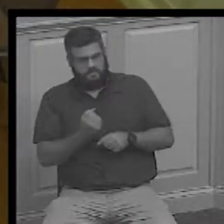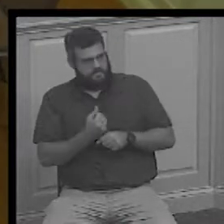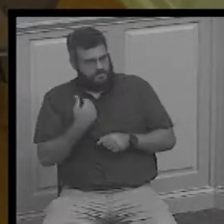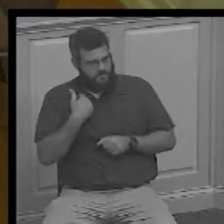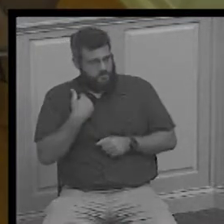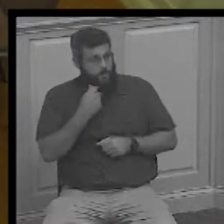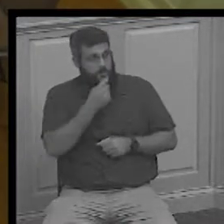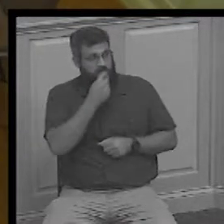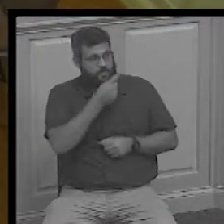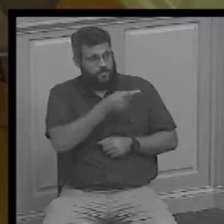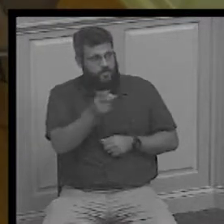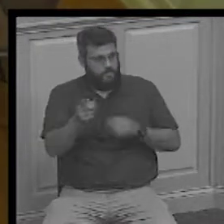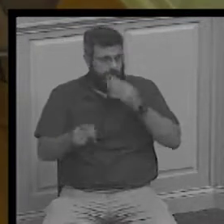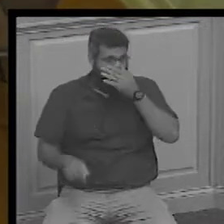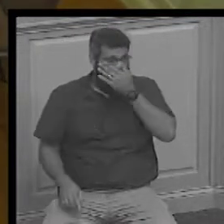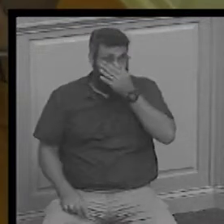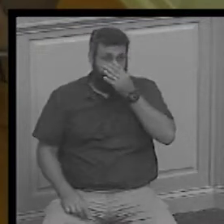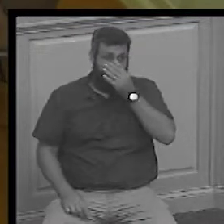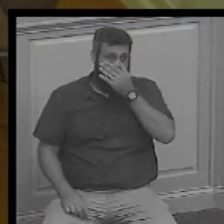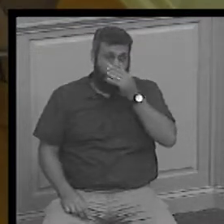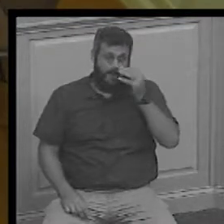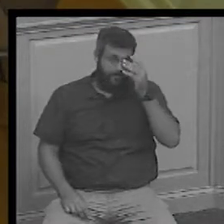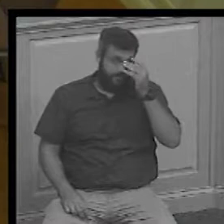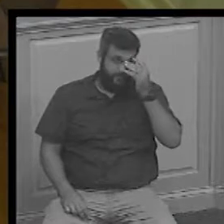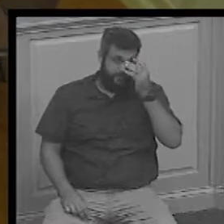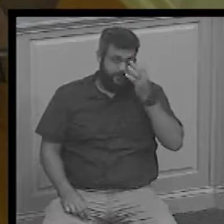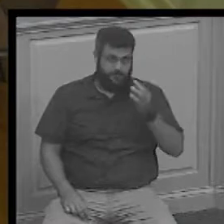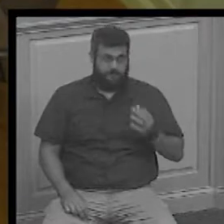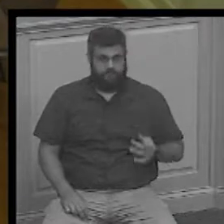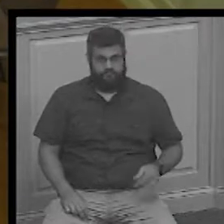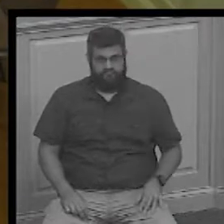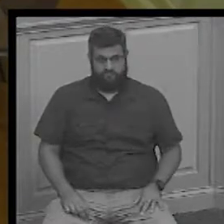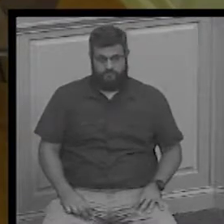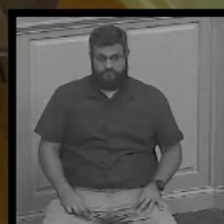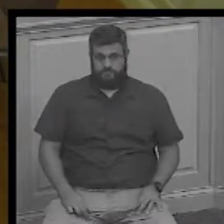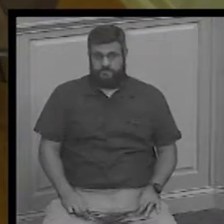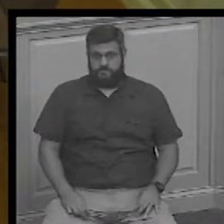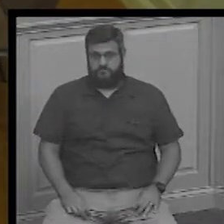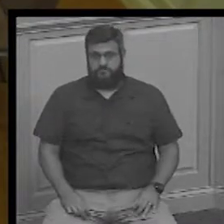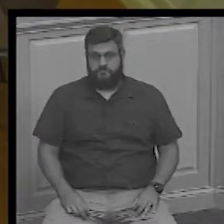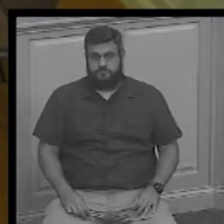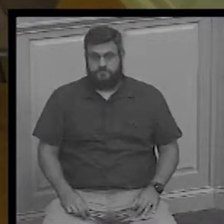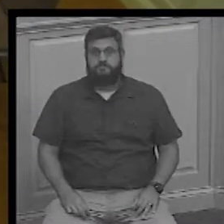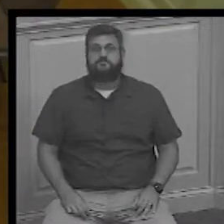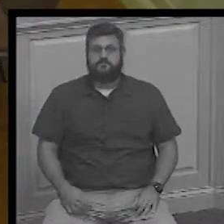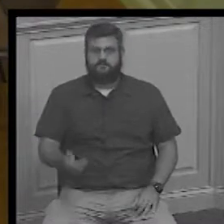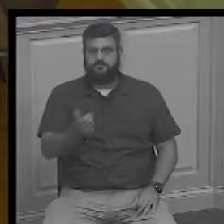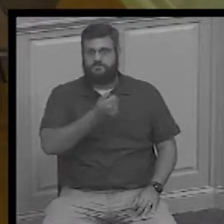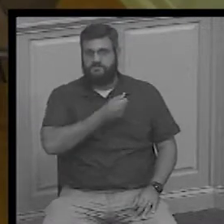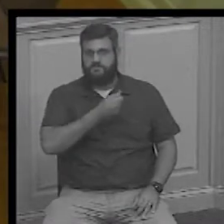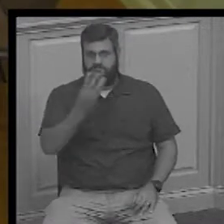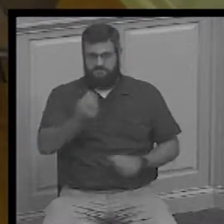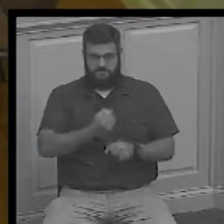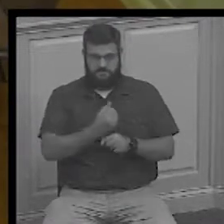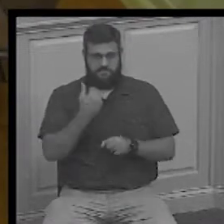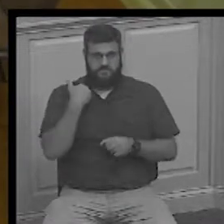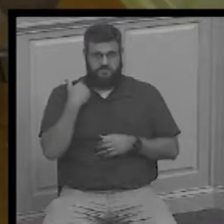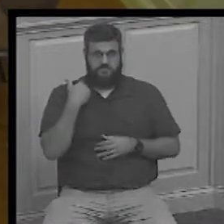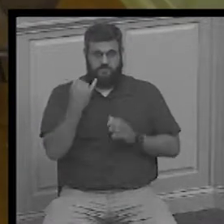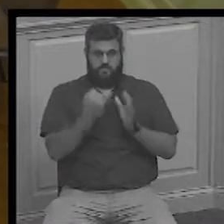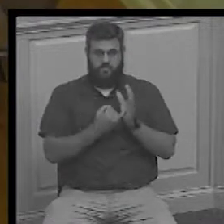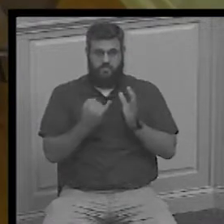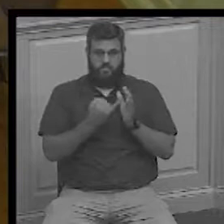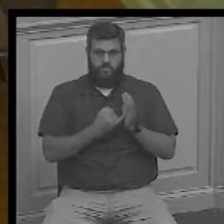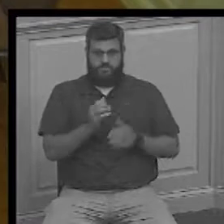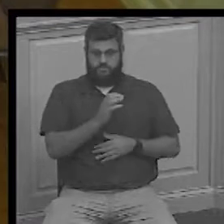Oh, I remember this, yeah. You should talk about freight train. A number of years ago, the Arts Commission was